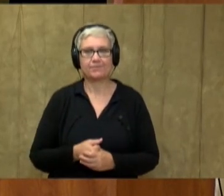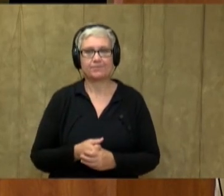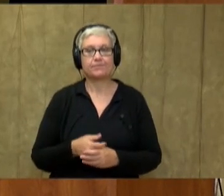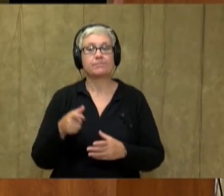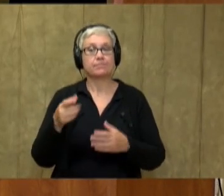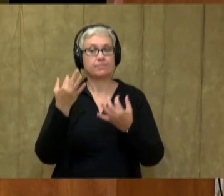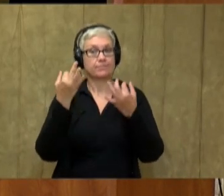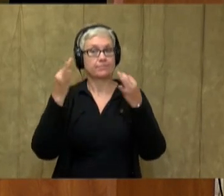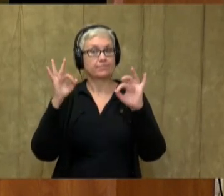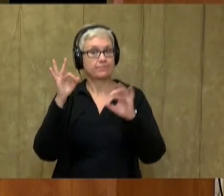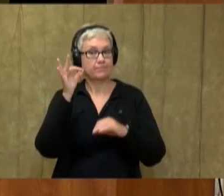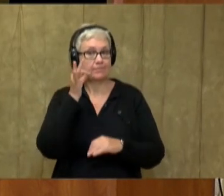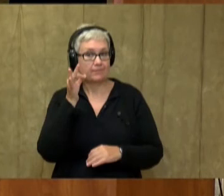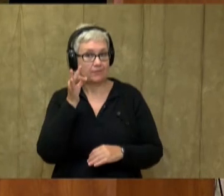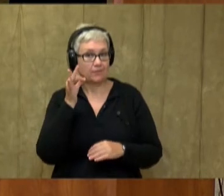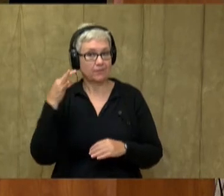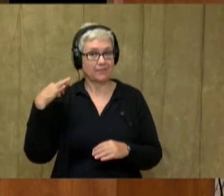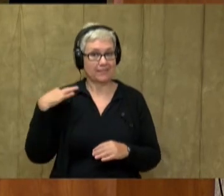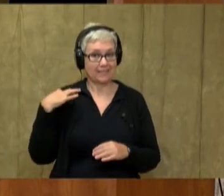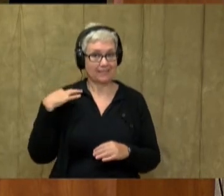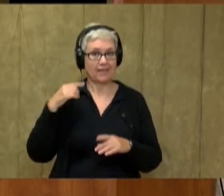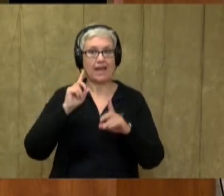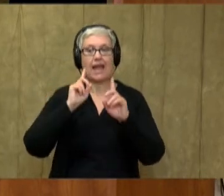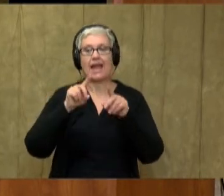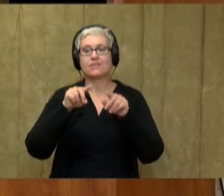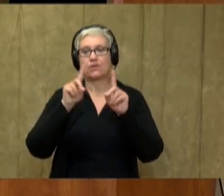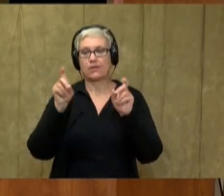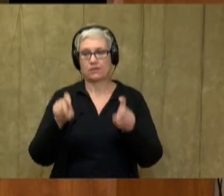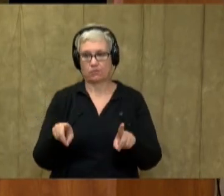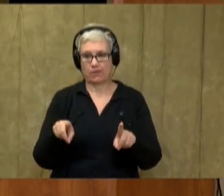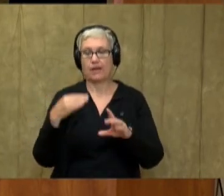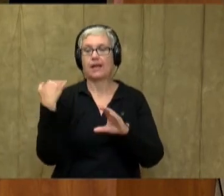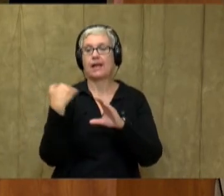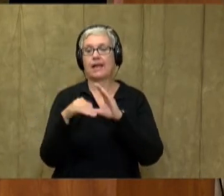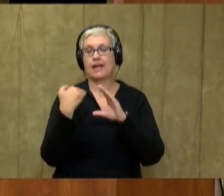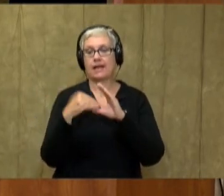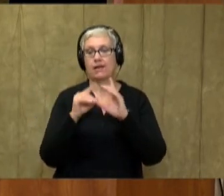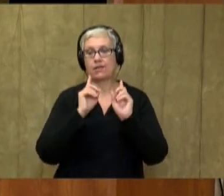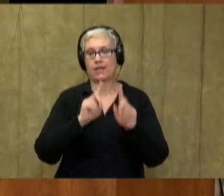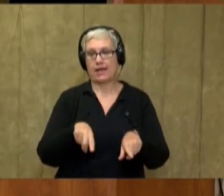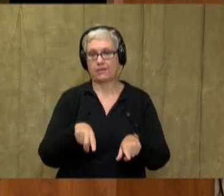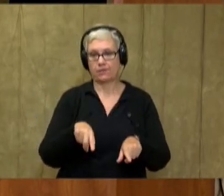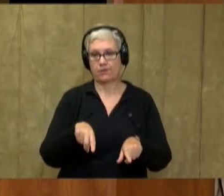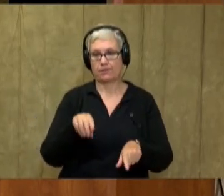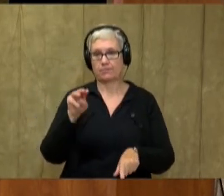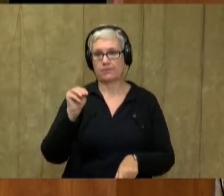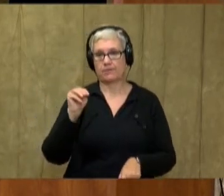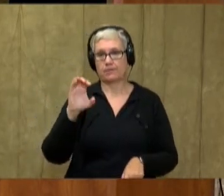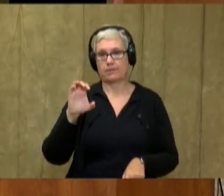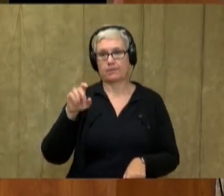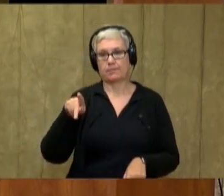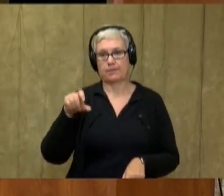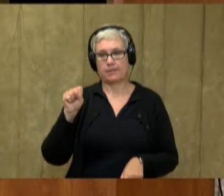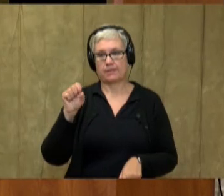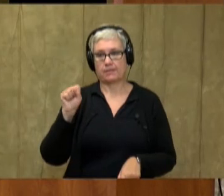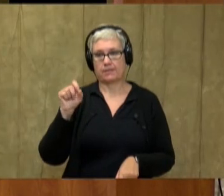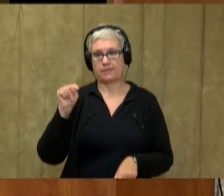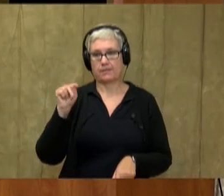free food or a t-shirt? Answer the following question and email your answers into